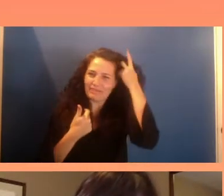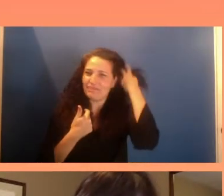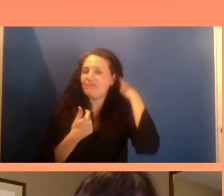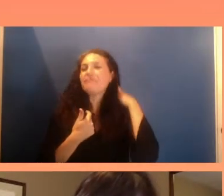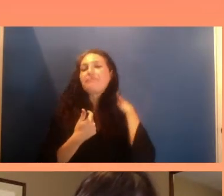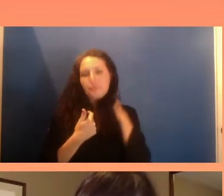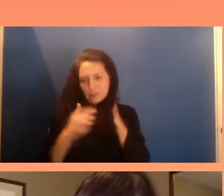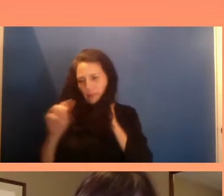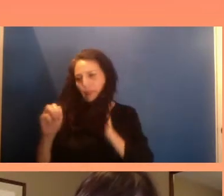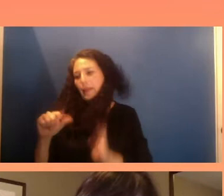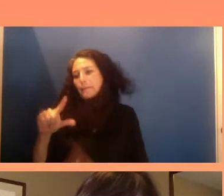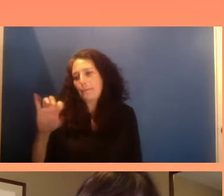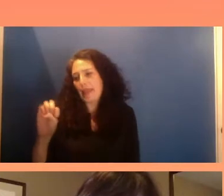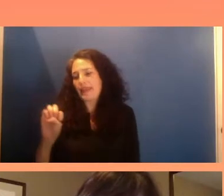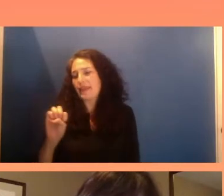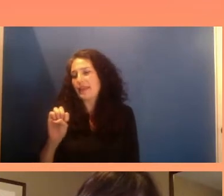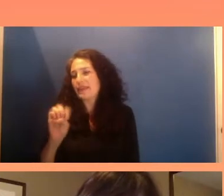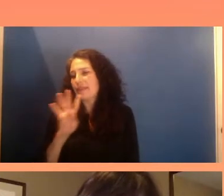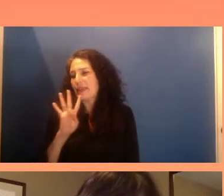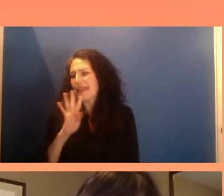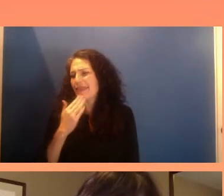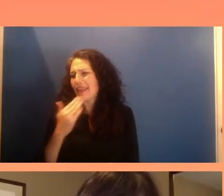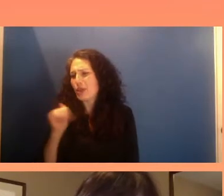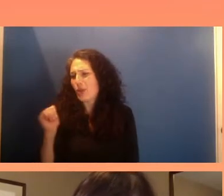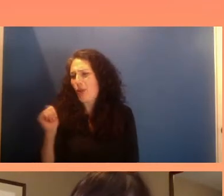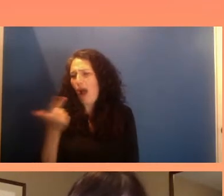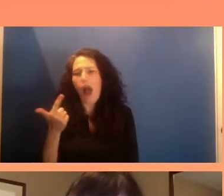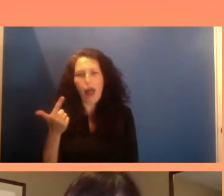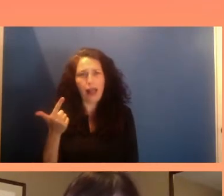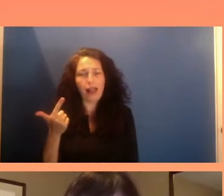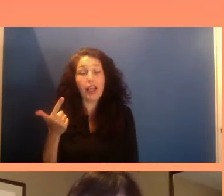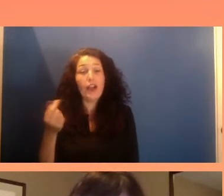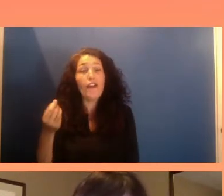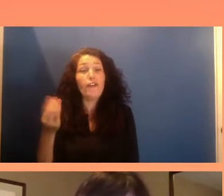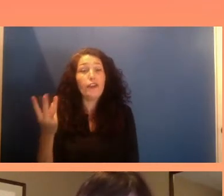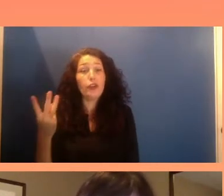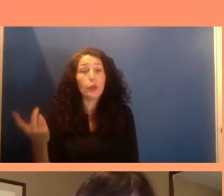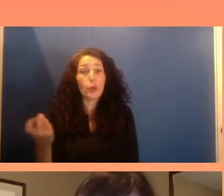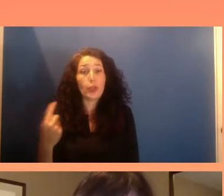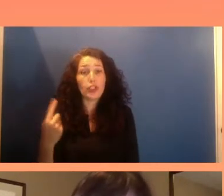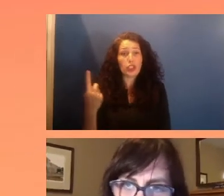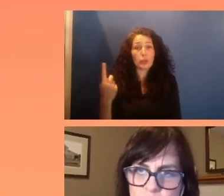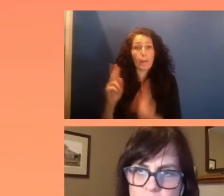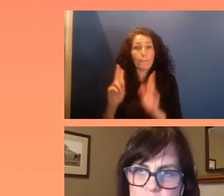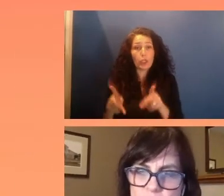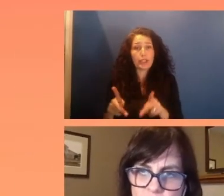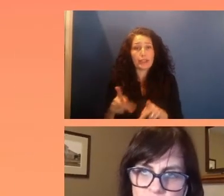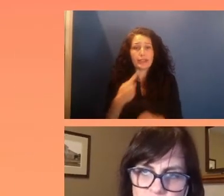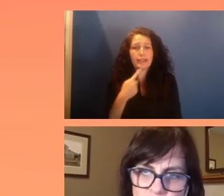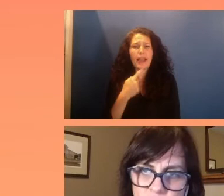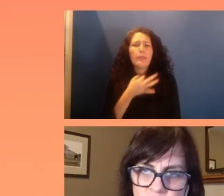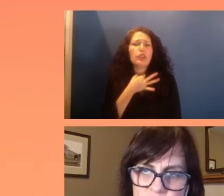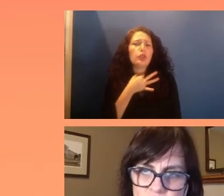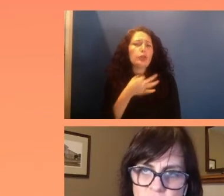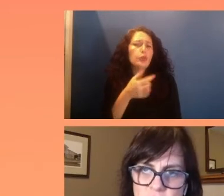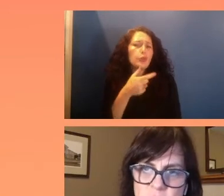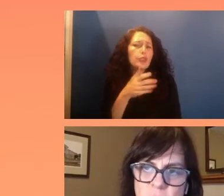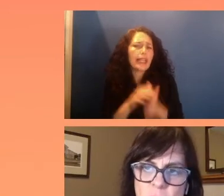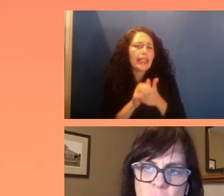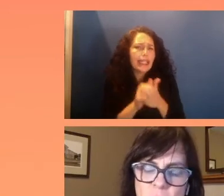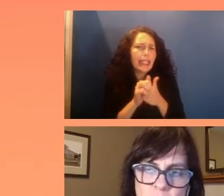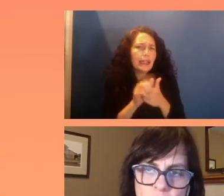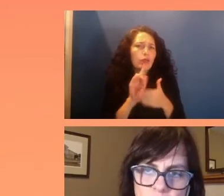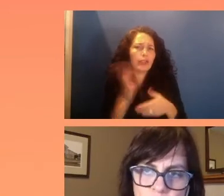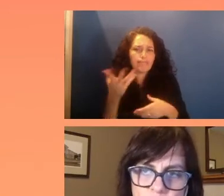that. And let's just go to a couple questions. One person asked, I wonder who is leading and partaking in these